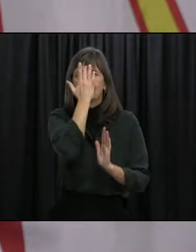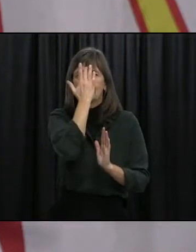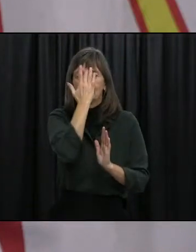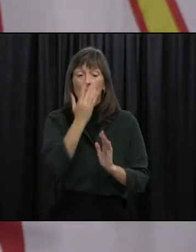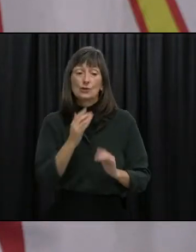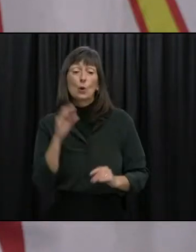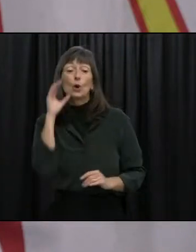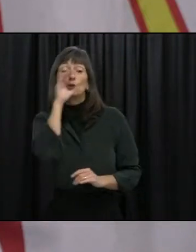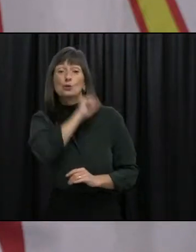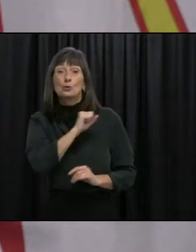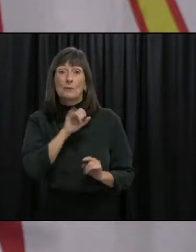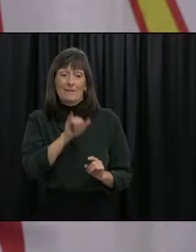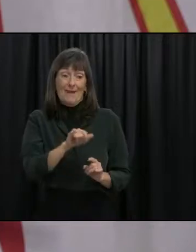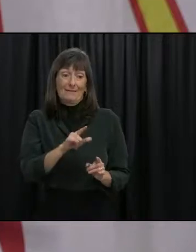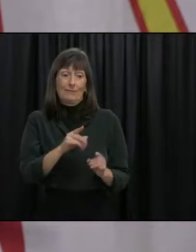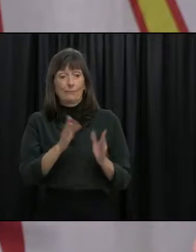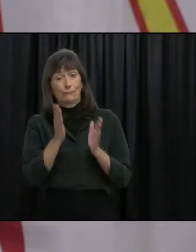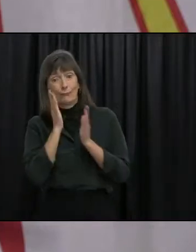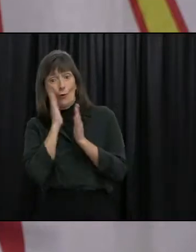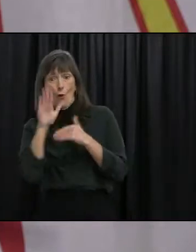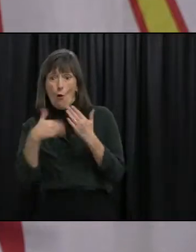conclusion away from that data.